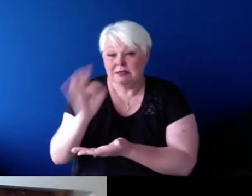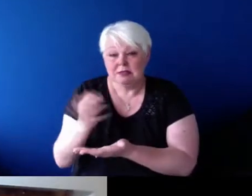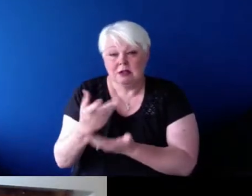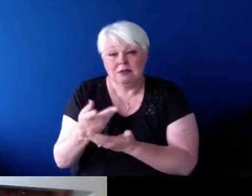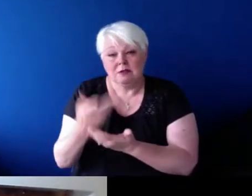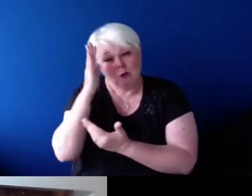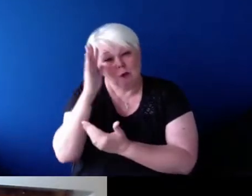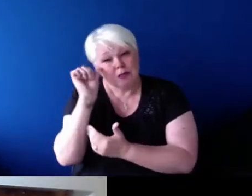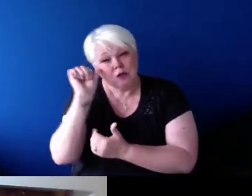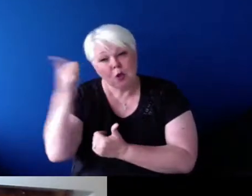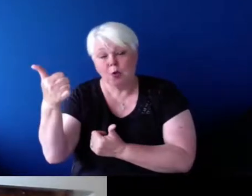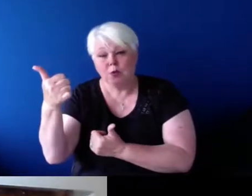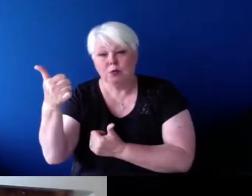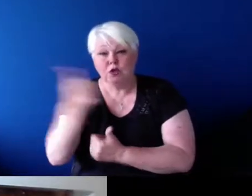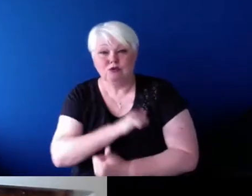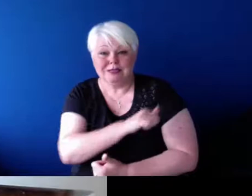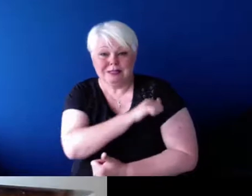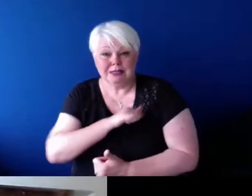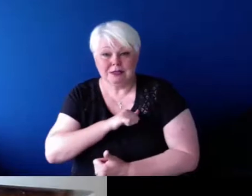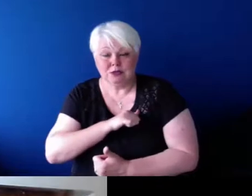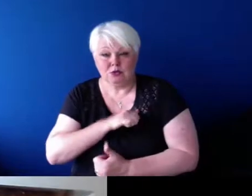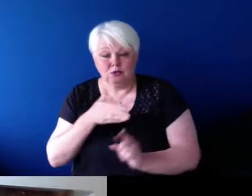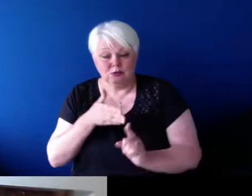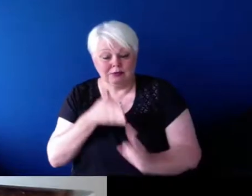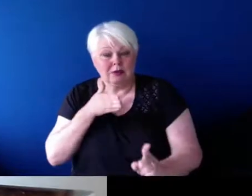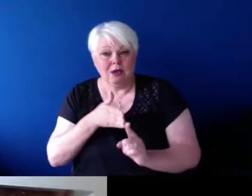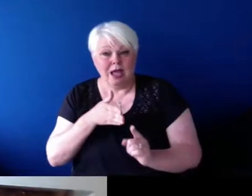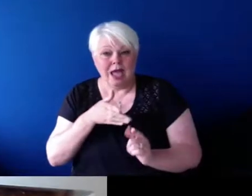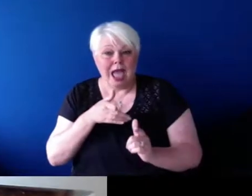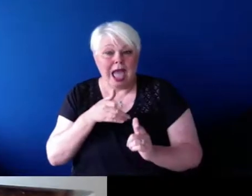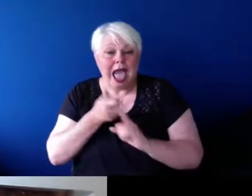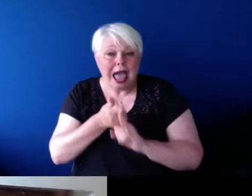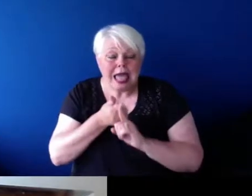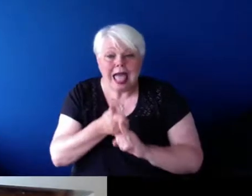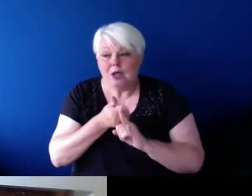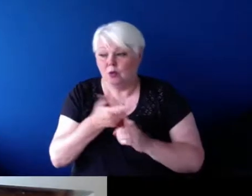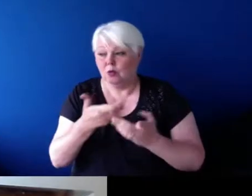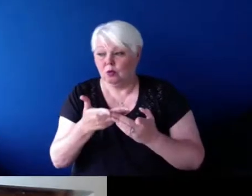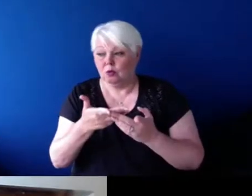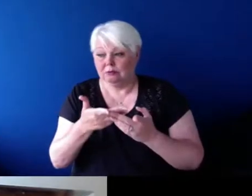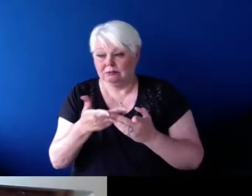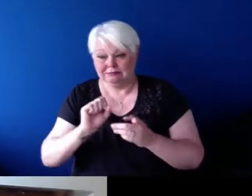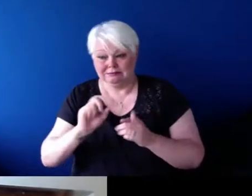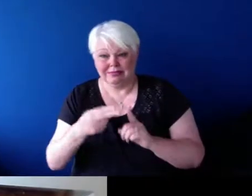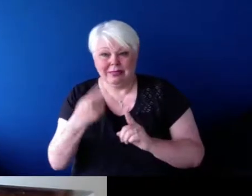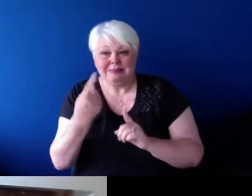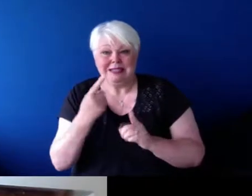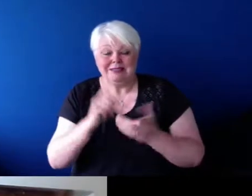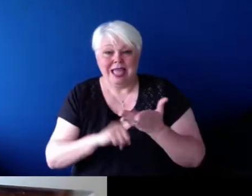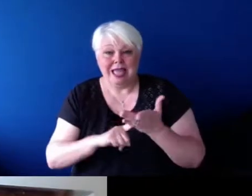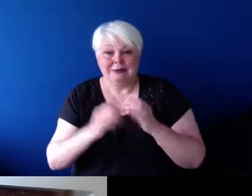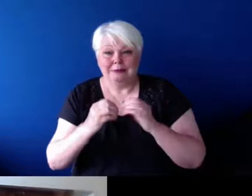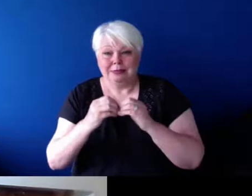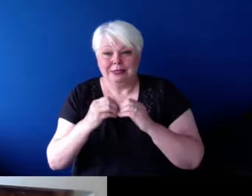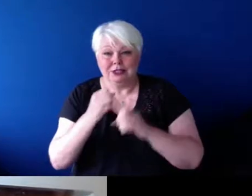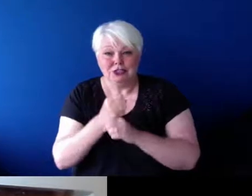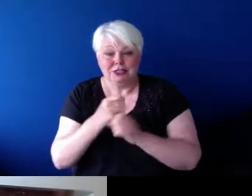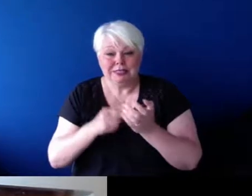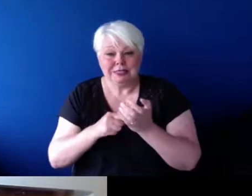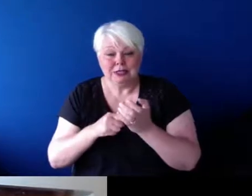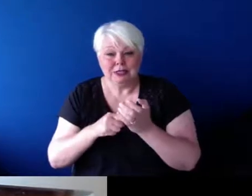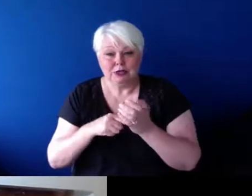identify as LGBTQIA+, or as allies, to become our patrons. And being a patron means that they're an advocates for